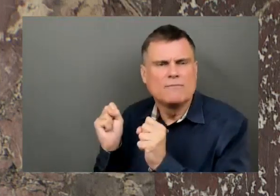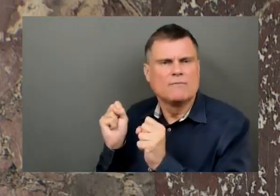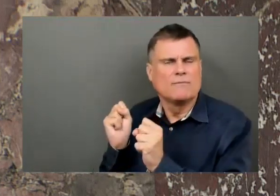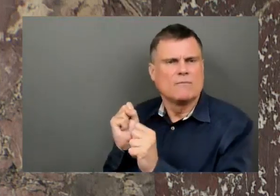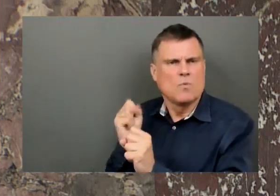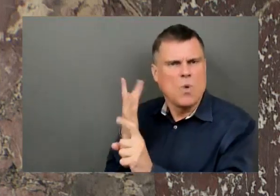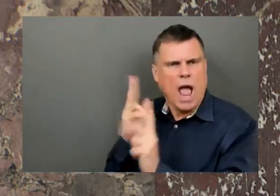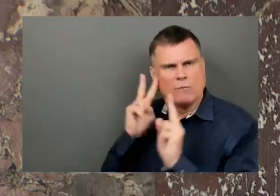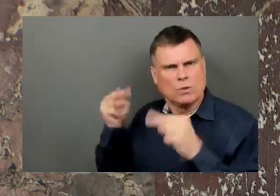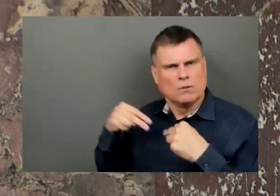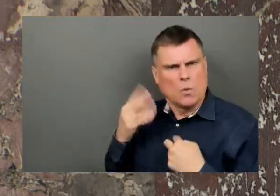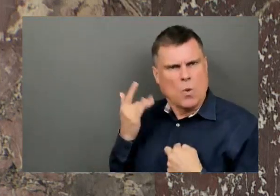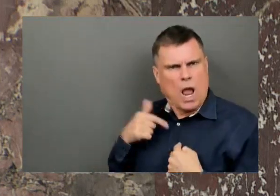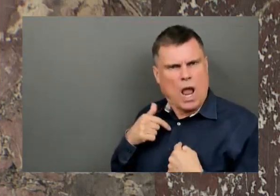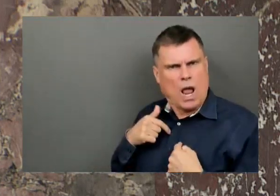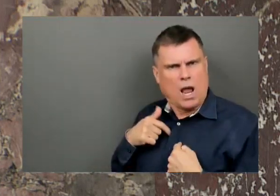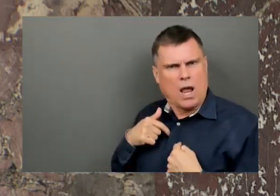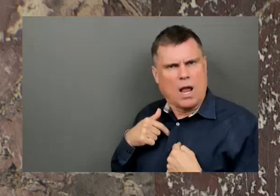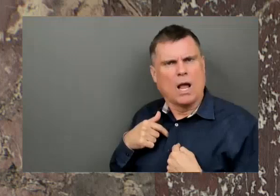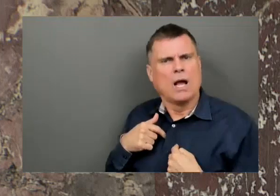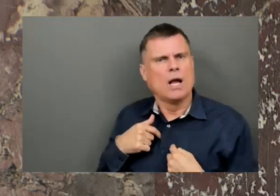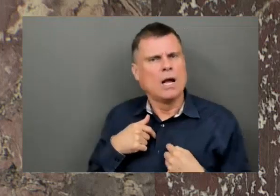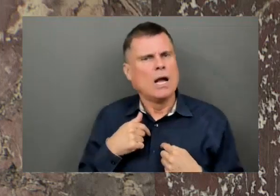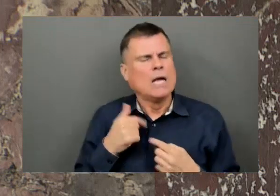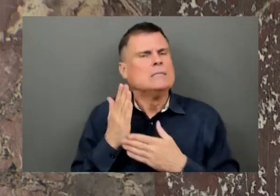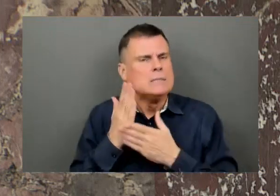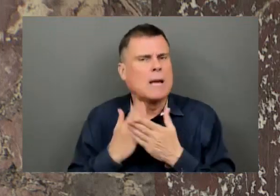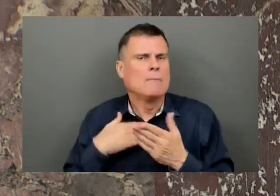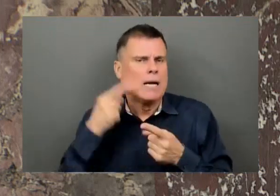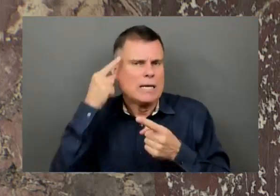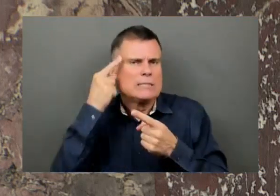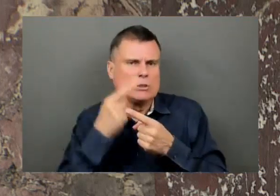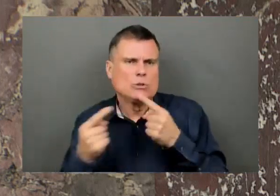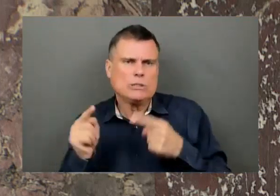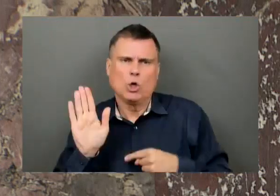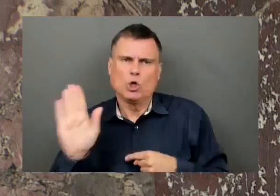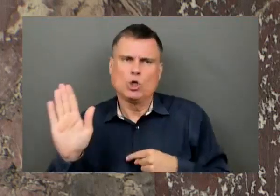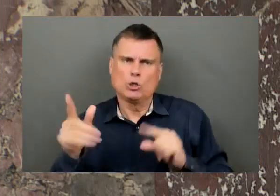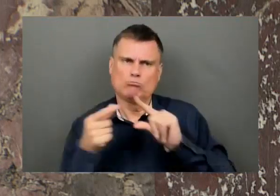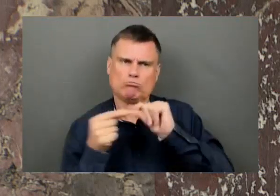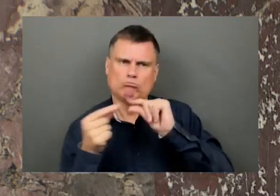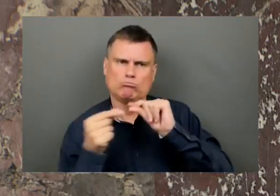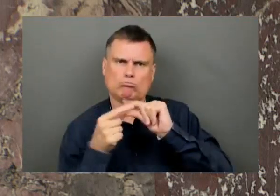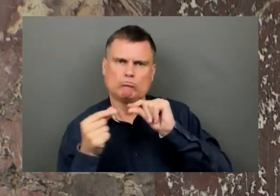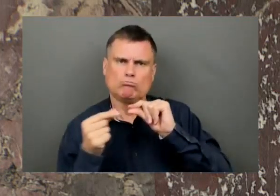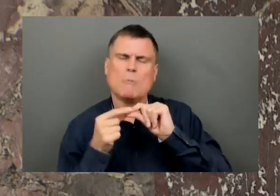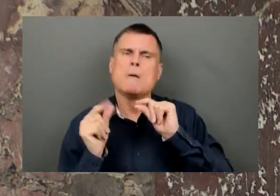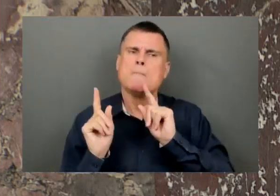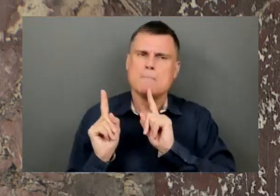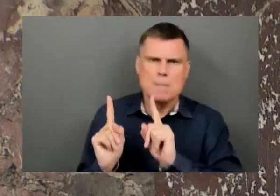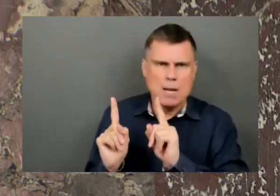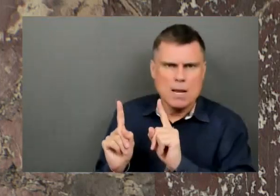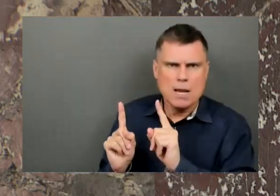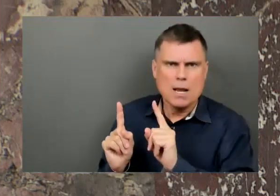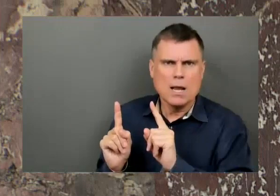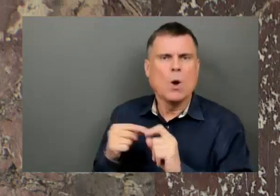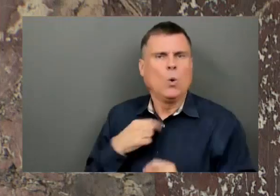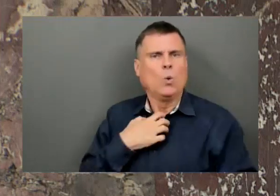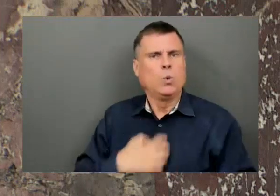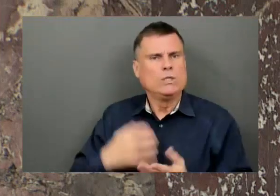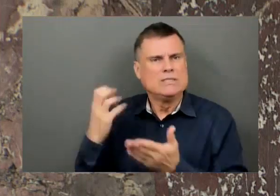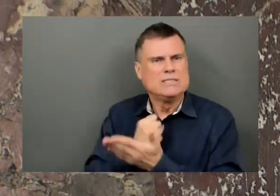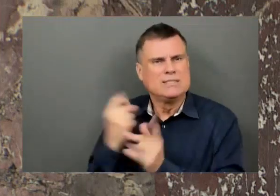through them had we had the opportunity. And I'm going to take that opportunity, Honourable Speaker, and I'm going to continue the